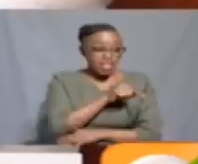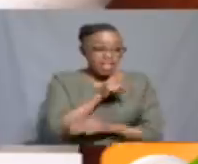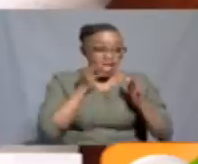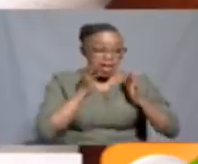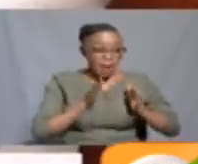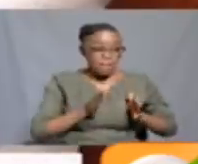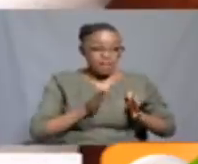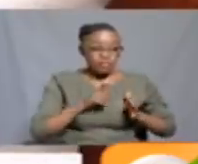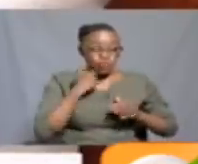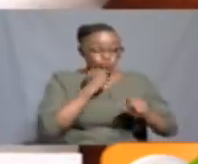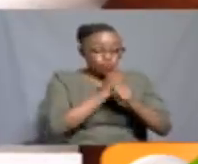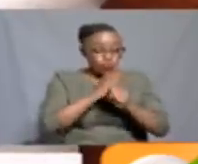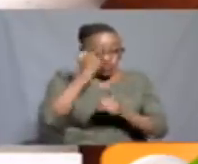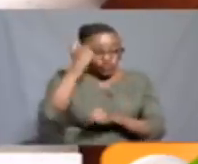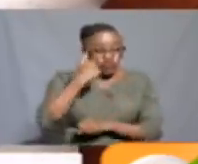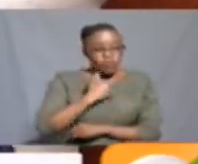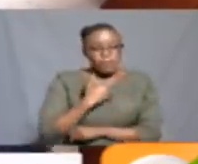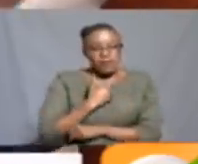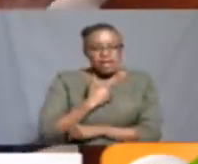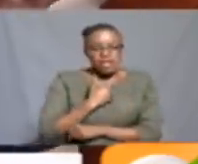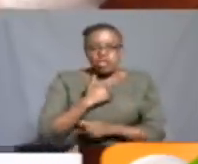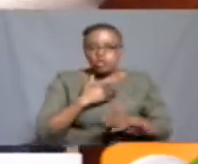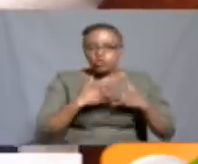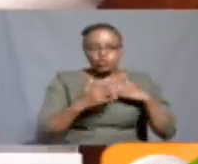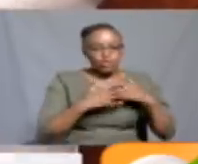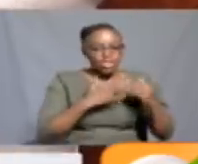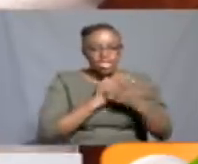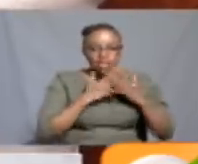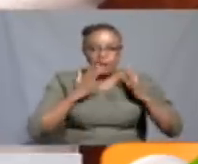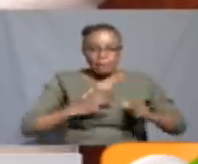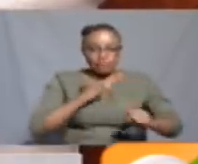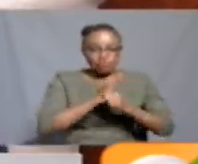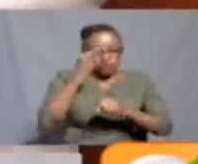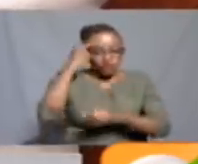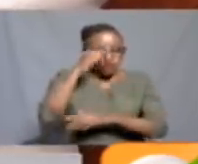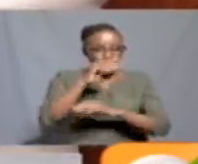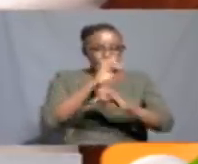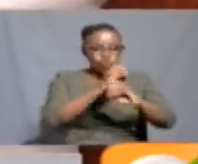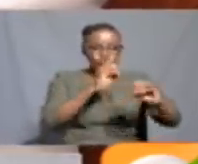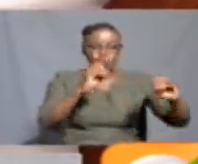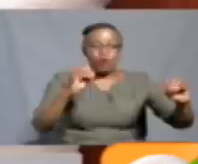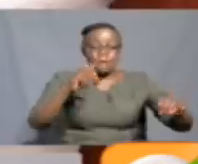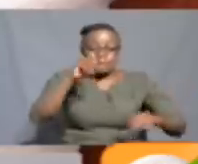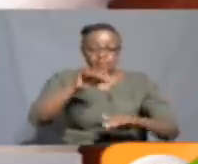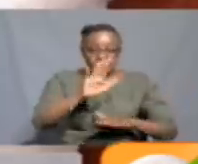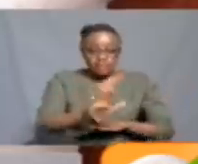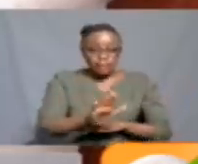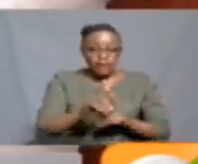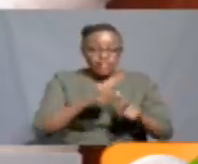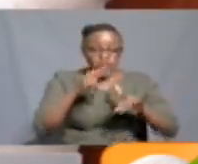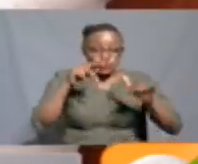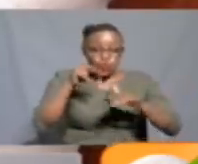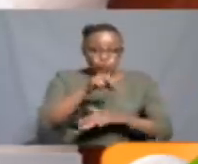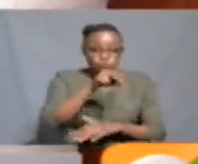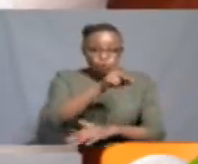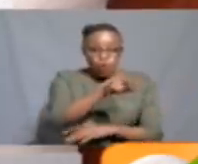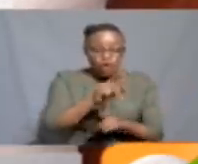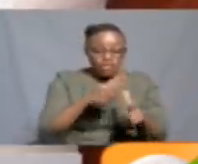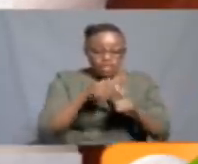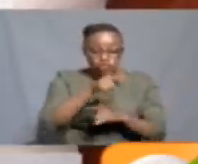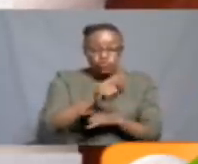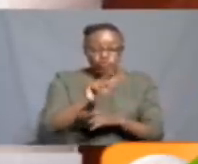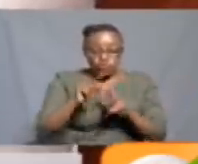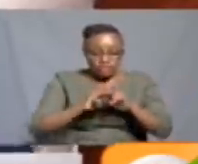somebody's going to do it for me. No, nobody's going to do it for you. You got to take the step. If you want to walk, you take the